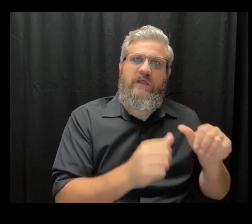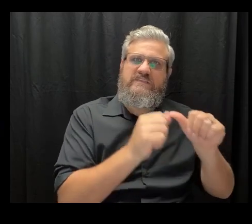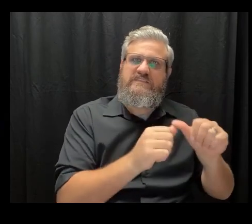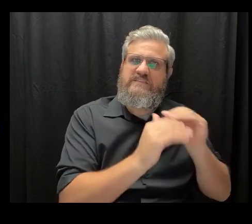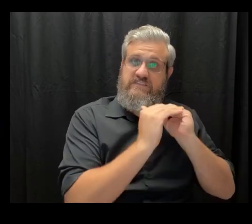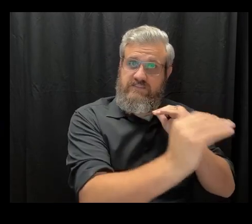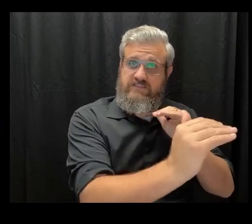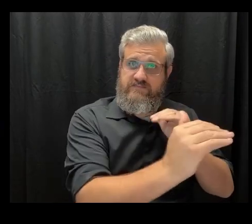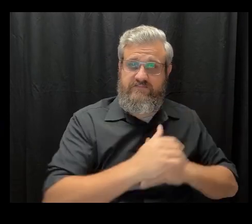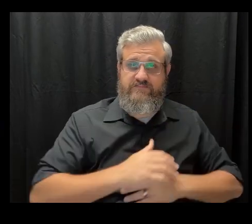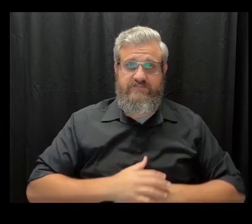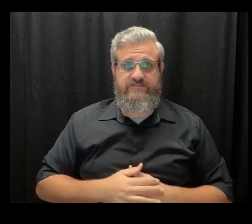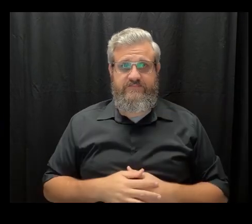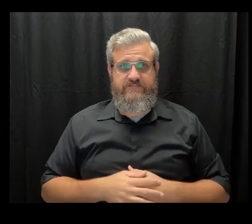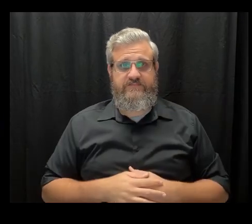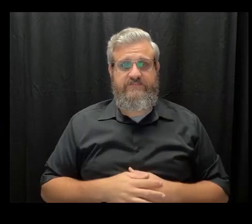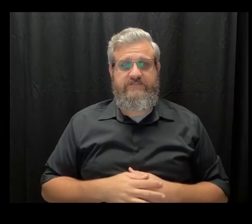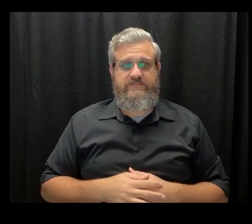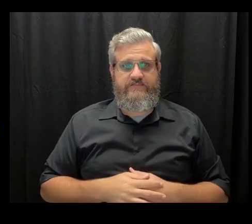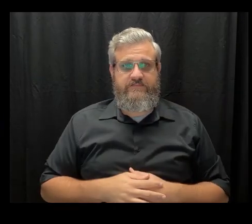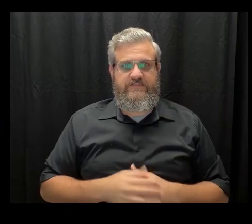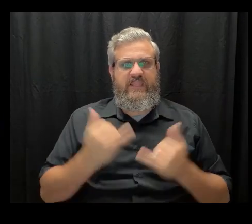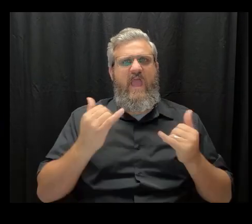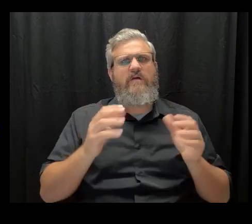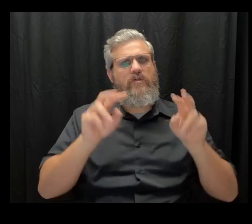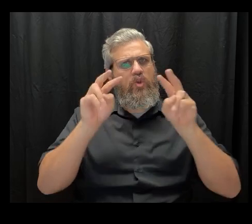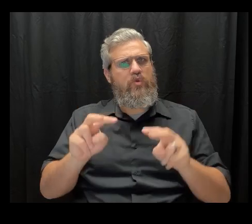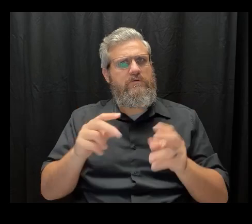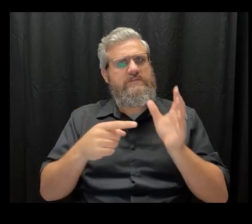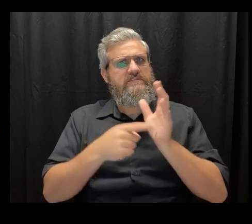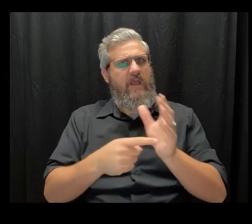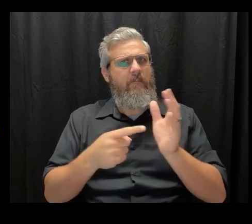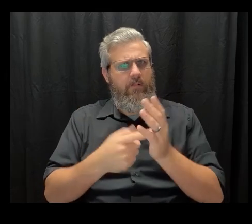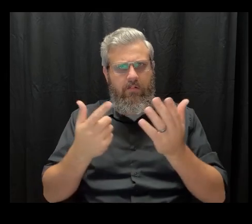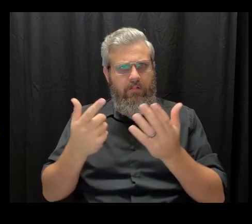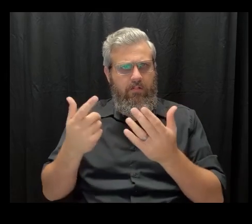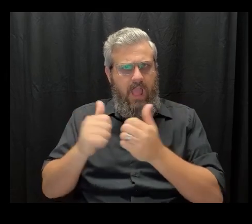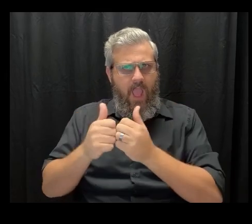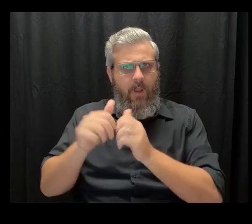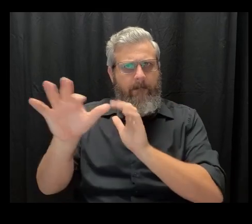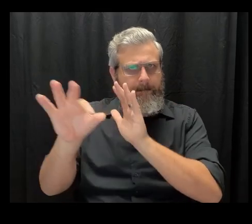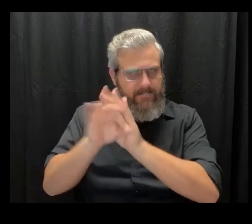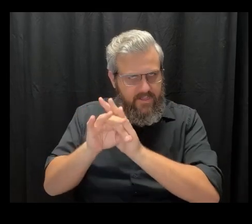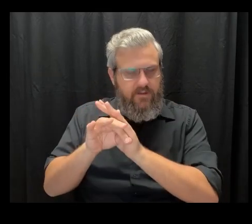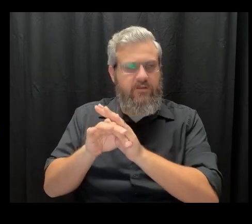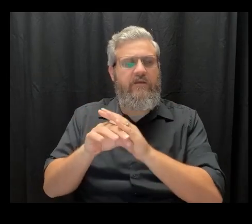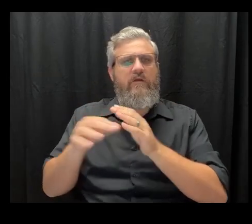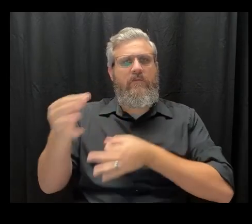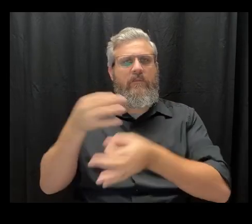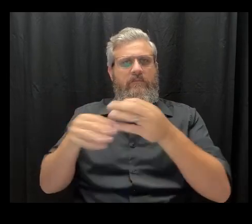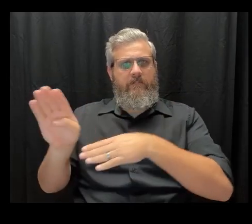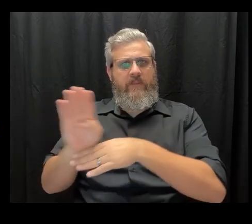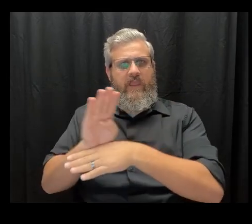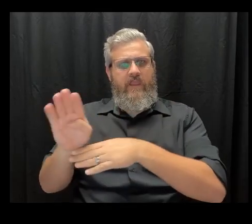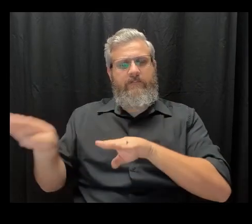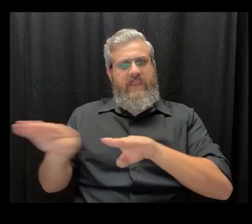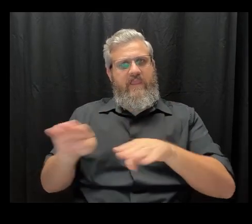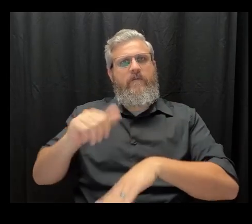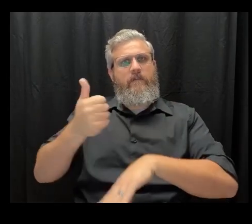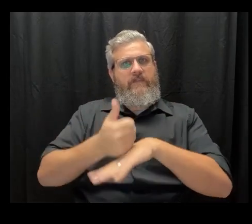Let's look at an example of choosing a replacement behavior based on the function. To think of this as a process, we identify the